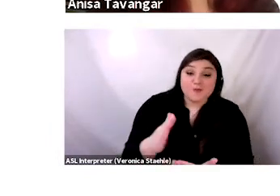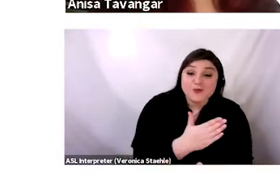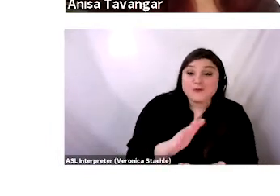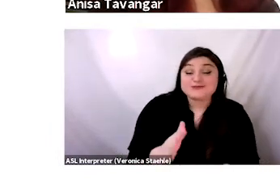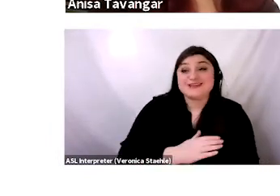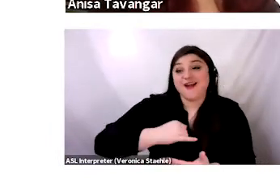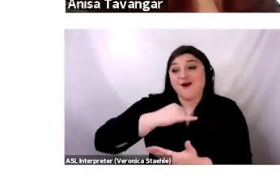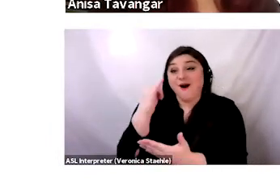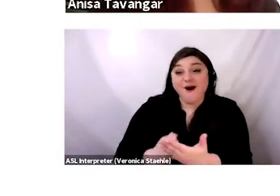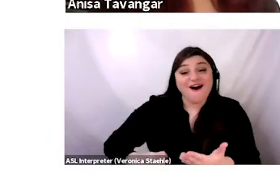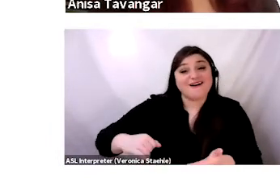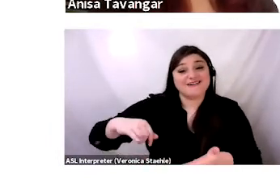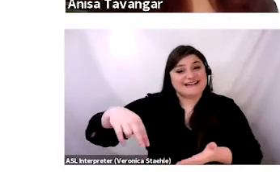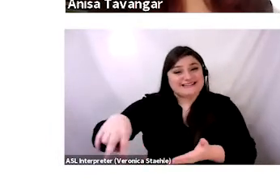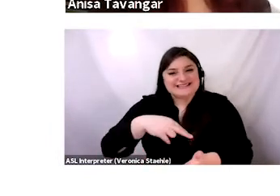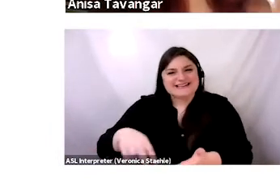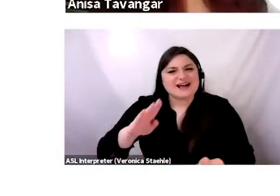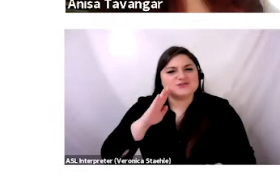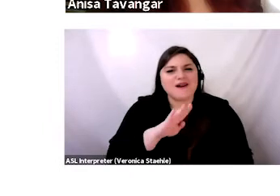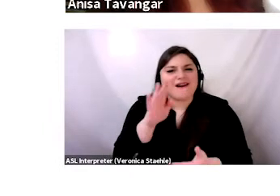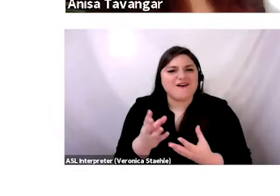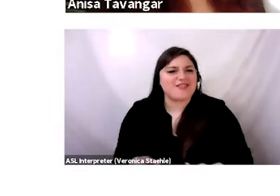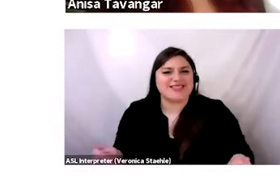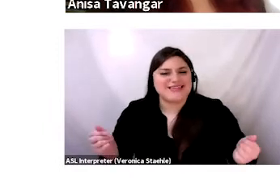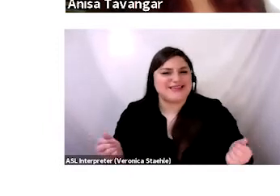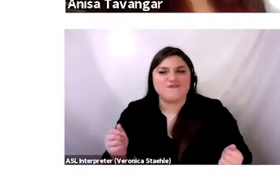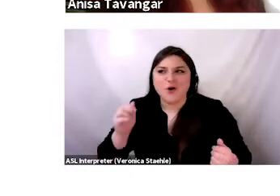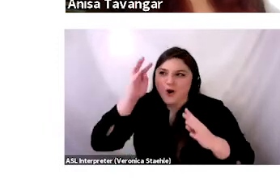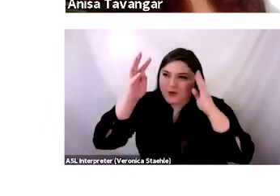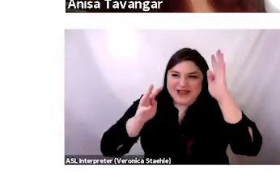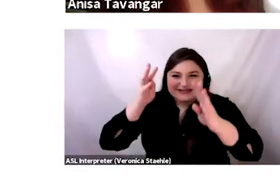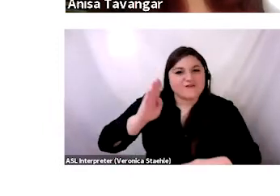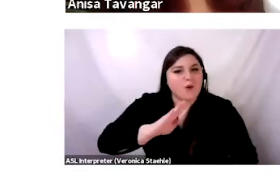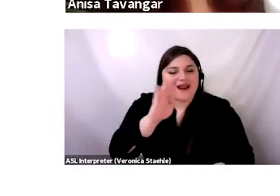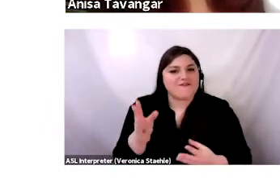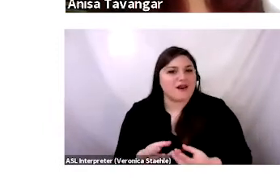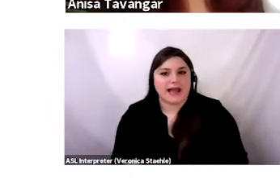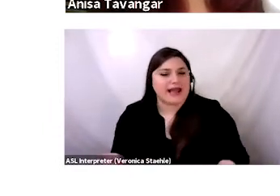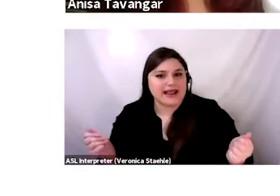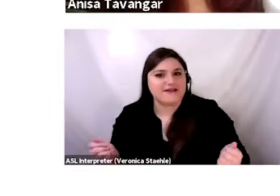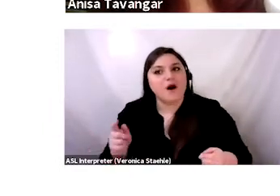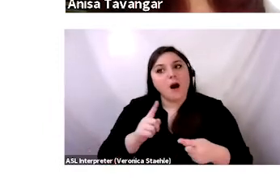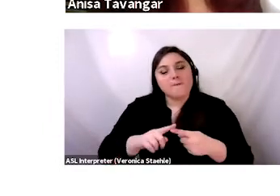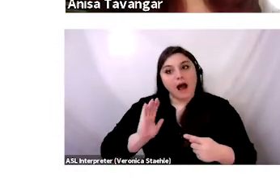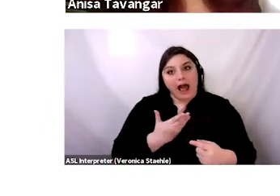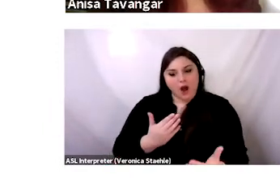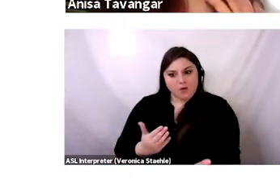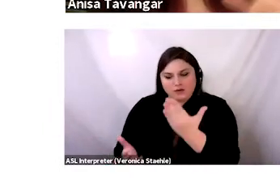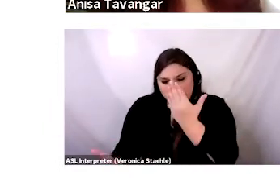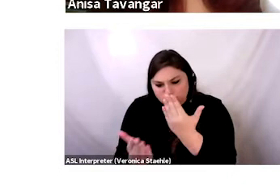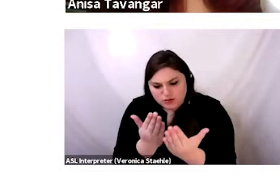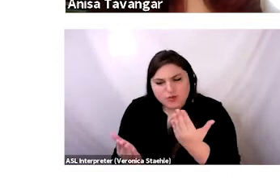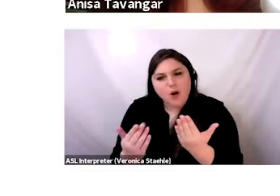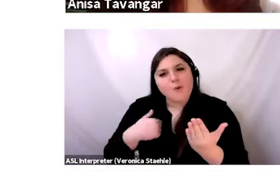and all these, dance, all these forms and reflections of beauty will never leave, these expressions of creativity. But it's about transforming